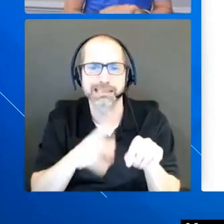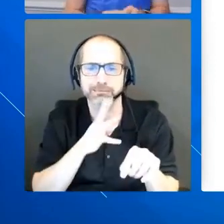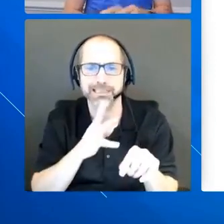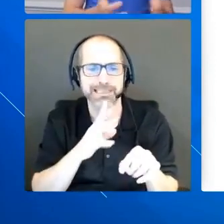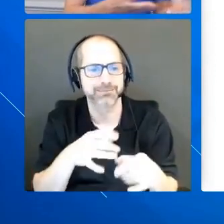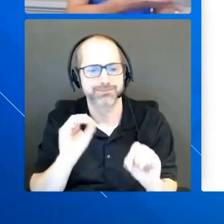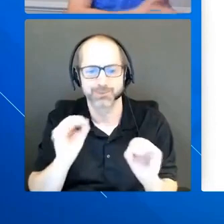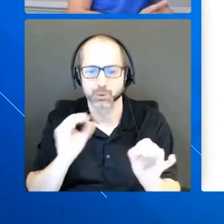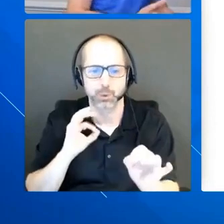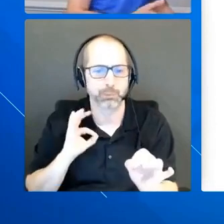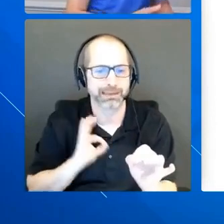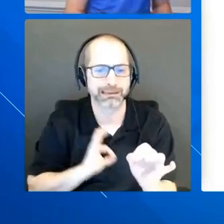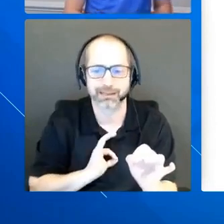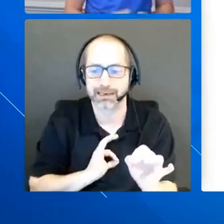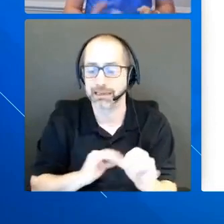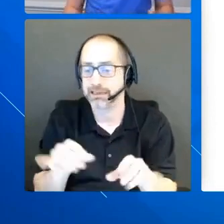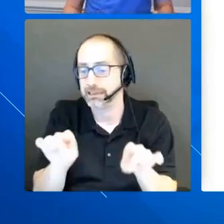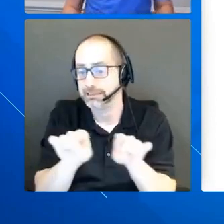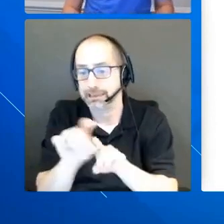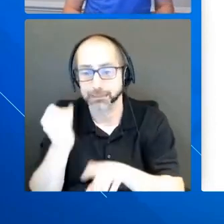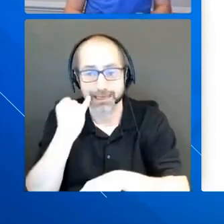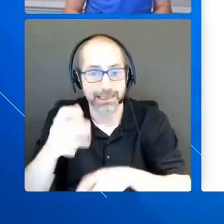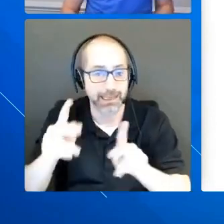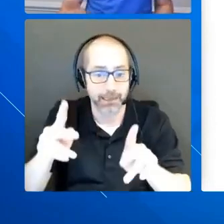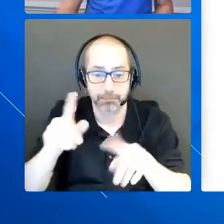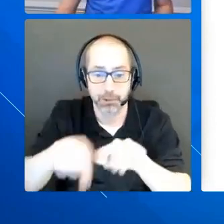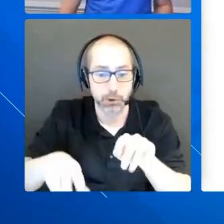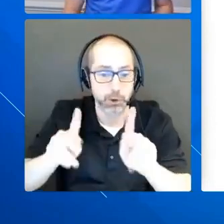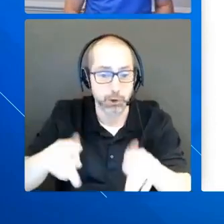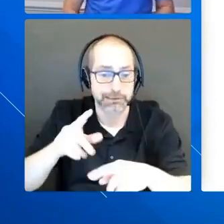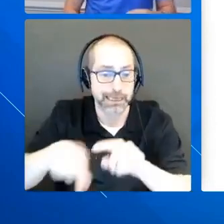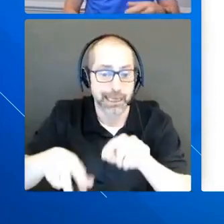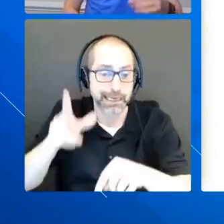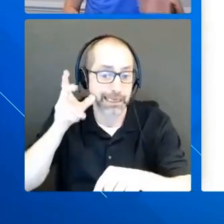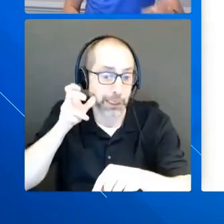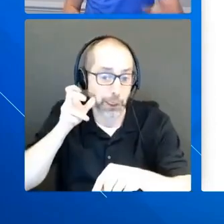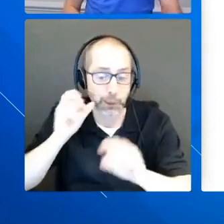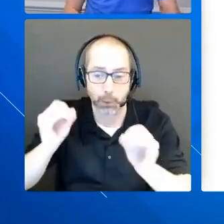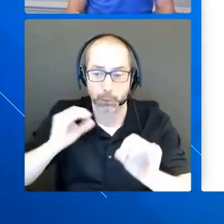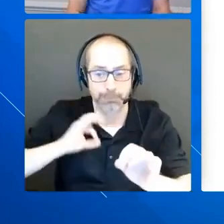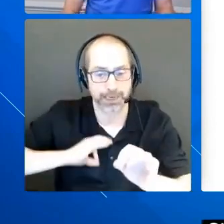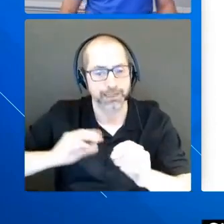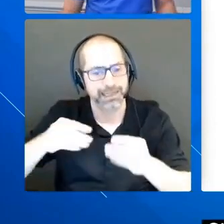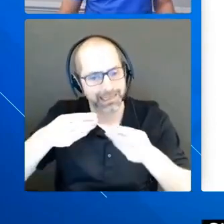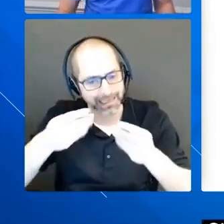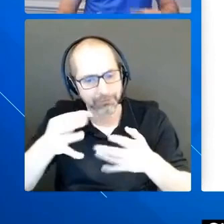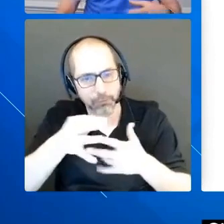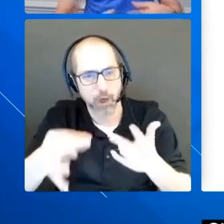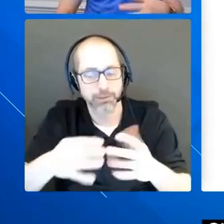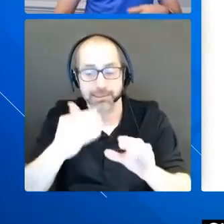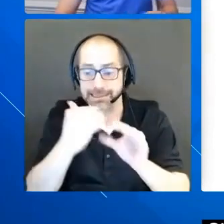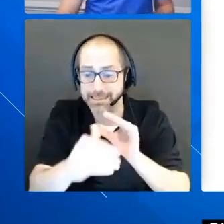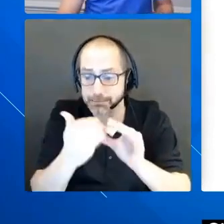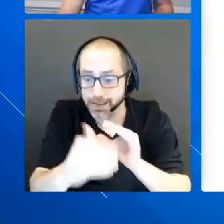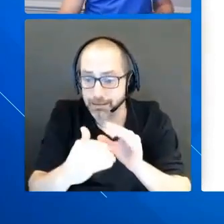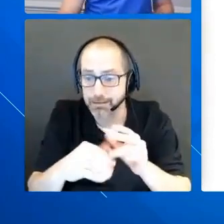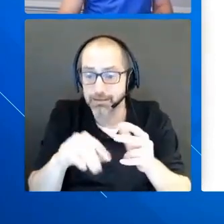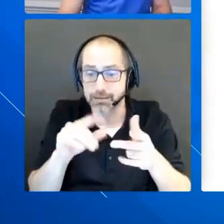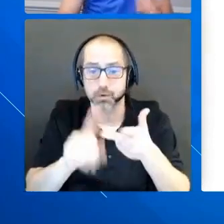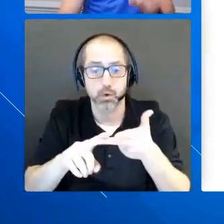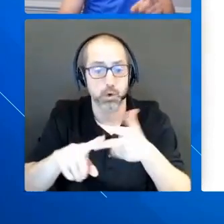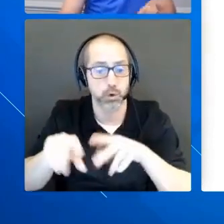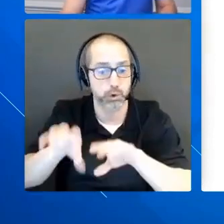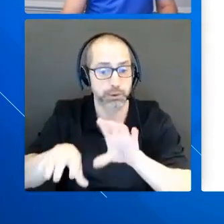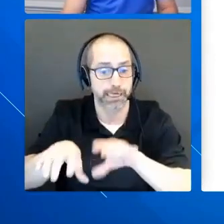thing as with somebody who has difficulty hearing, give them other options, give them an email chat, give them an email address, make it a chat,